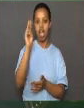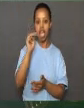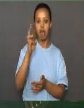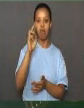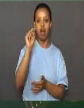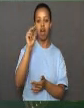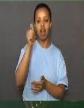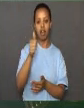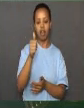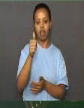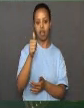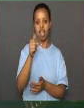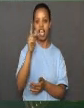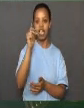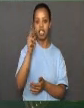mRNA,